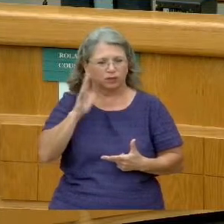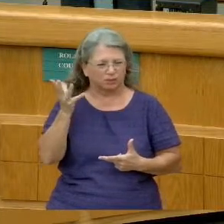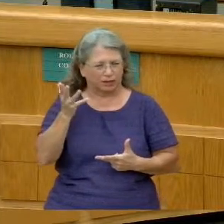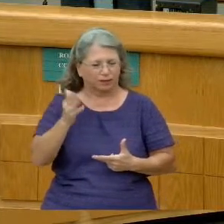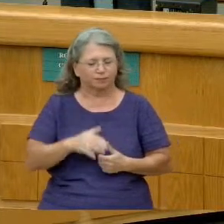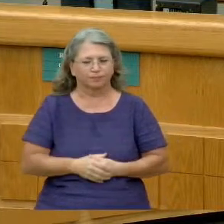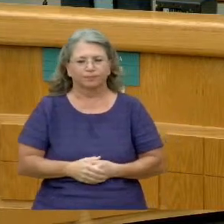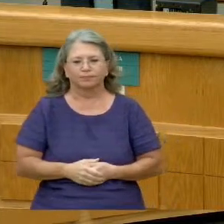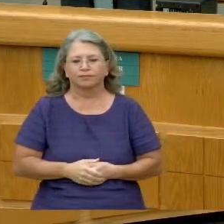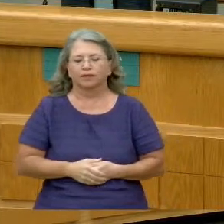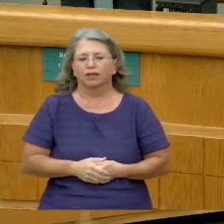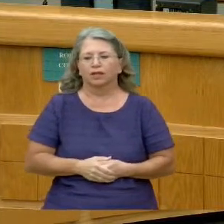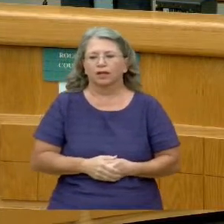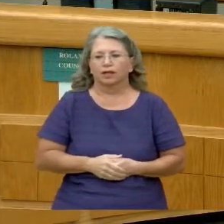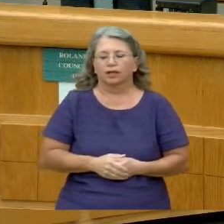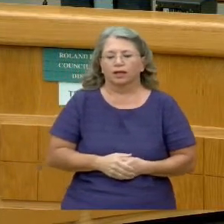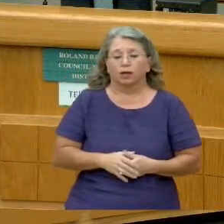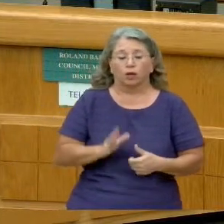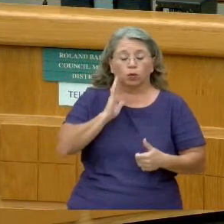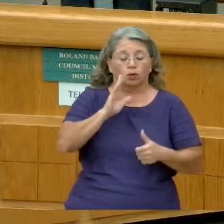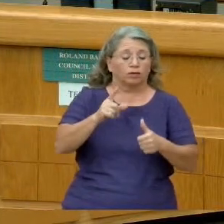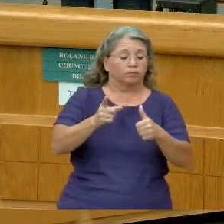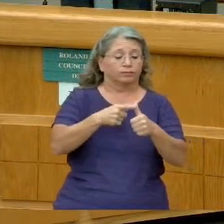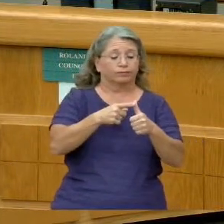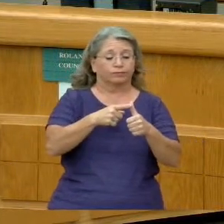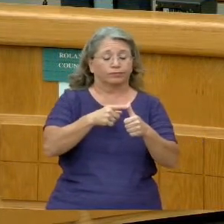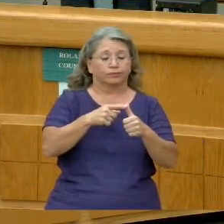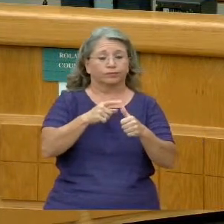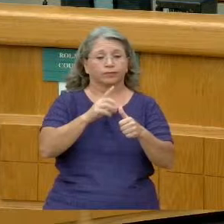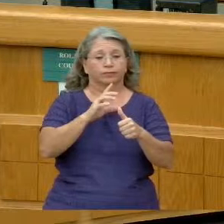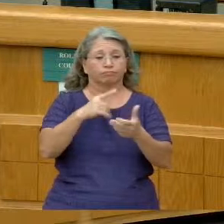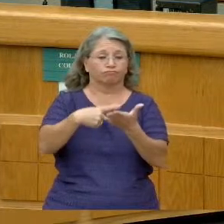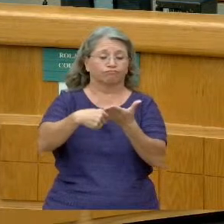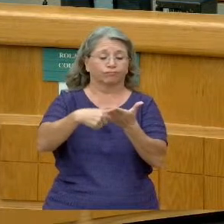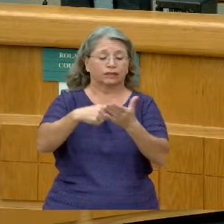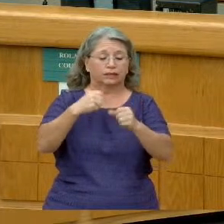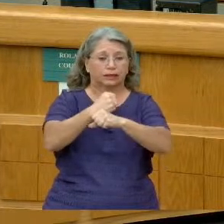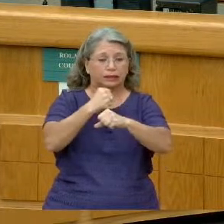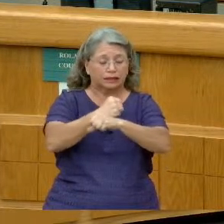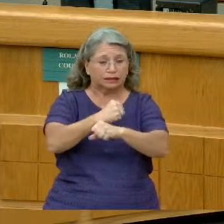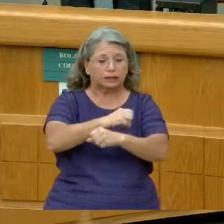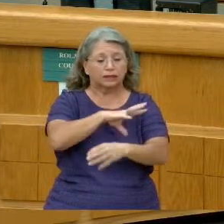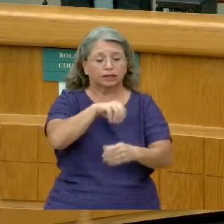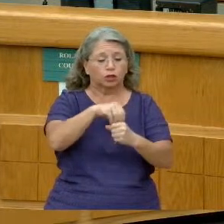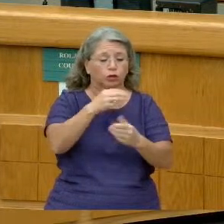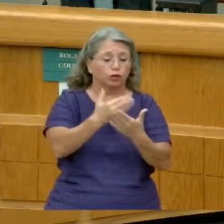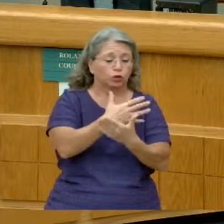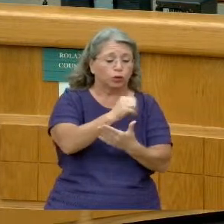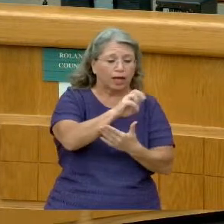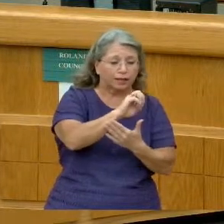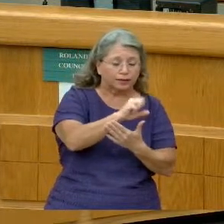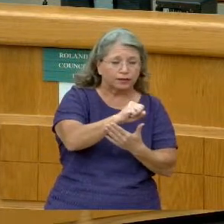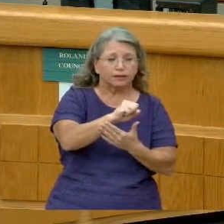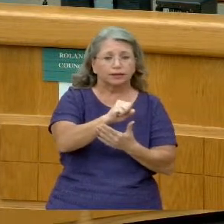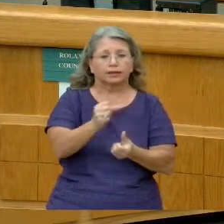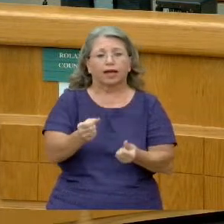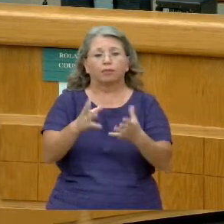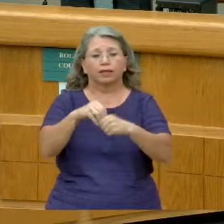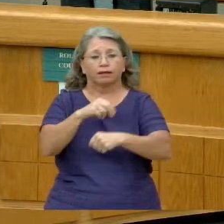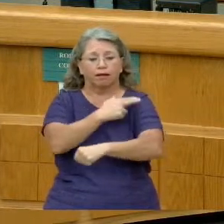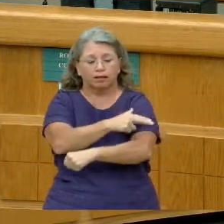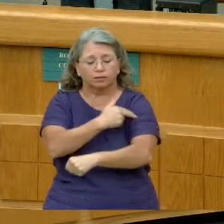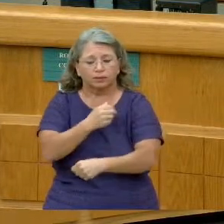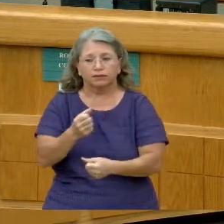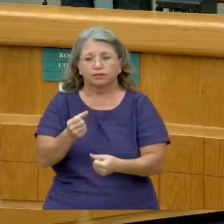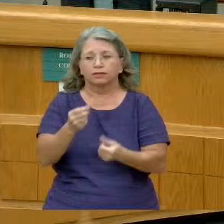to talk about the statistics, including number of new cases, number of hospitalizations, number of deaths, and that will